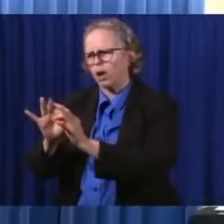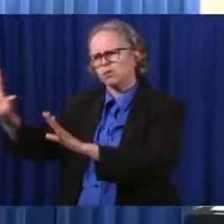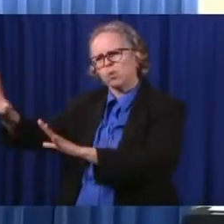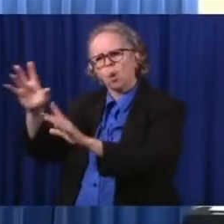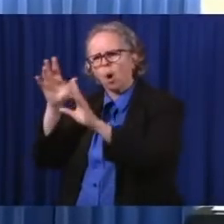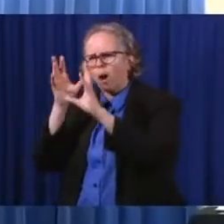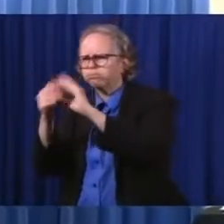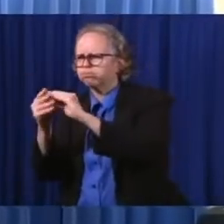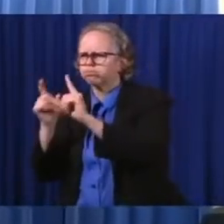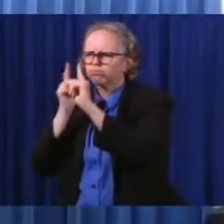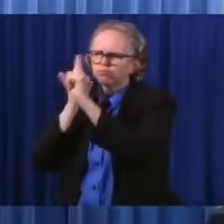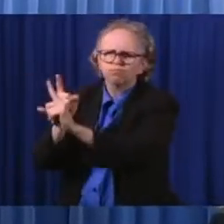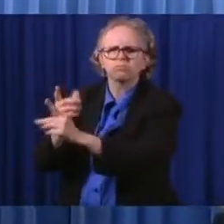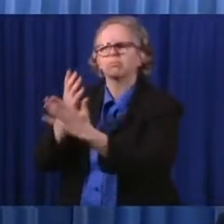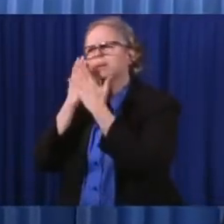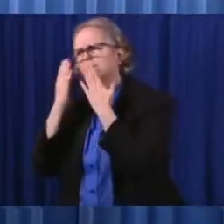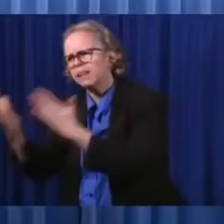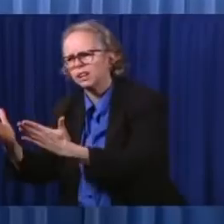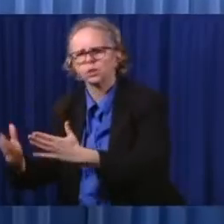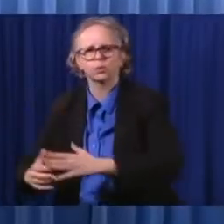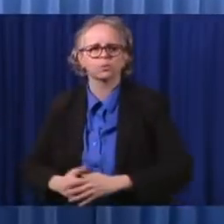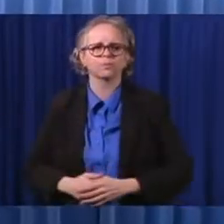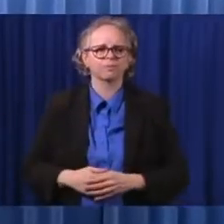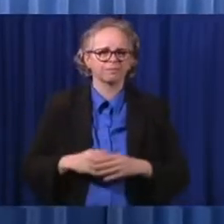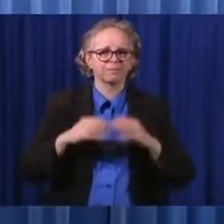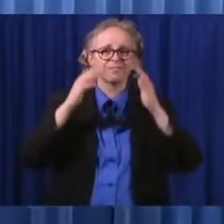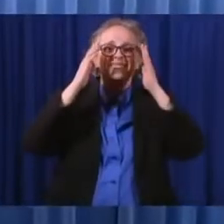Thanks, sir. Thank you.